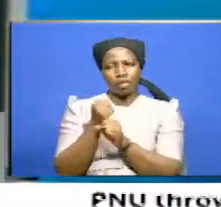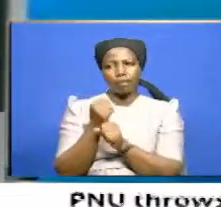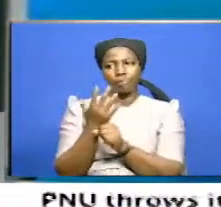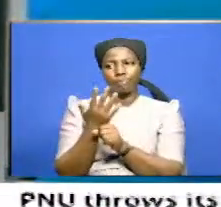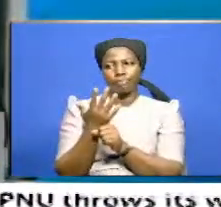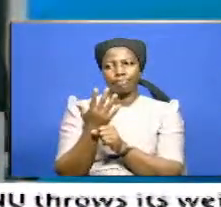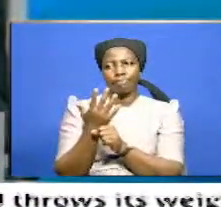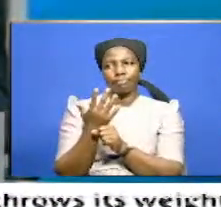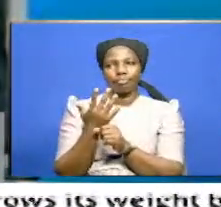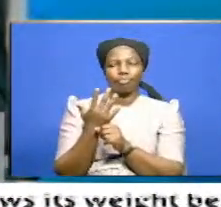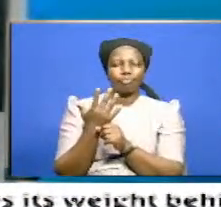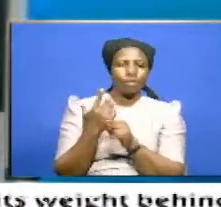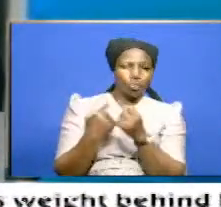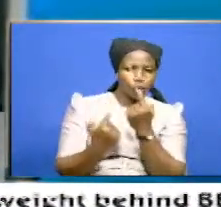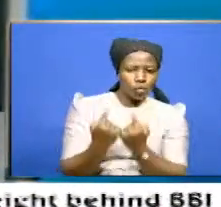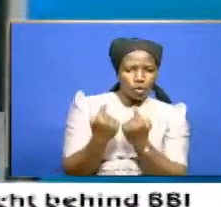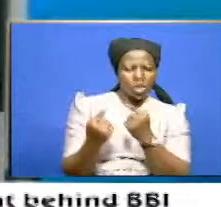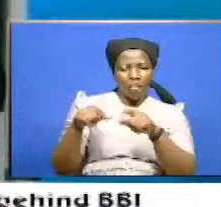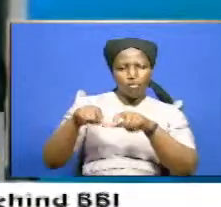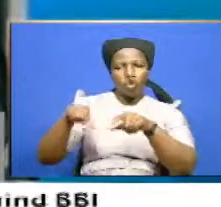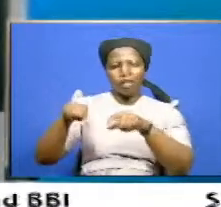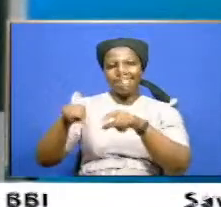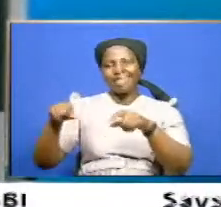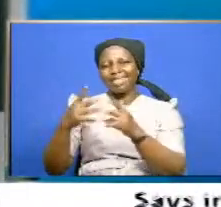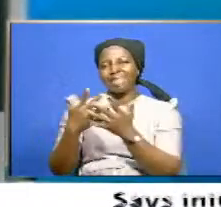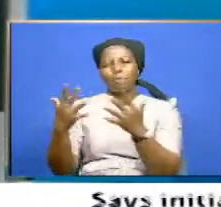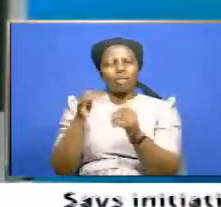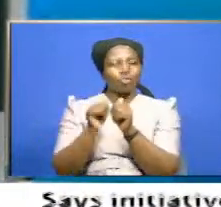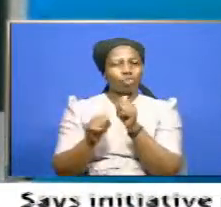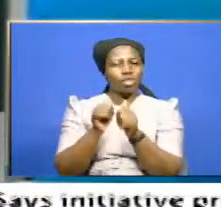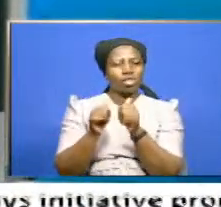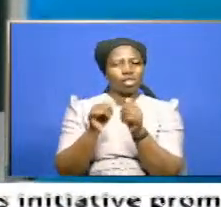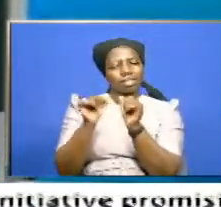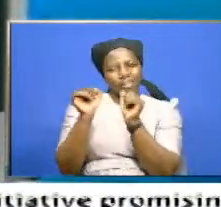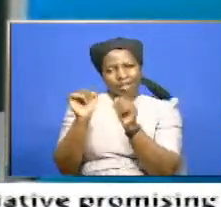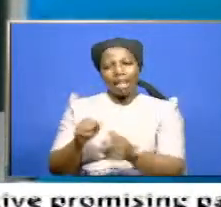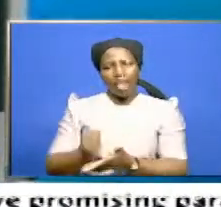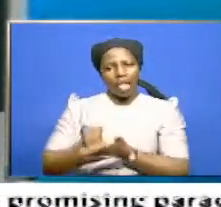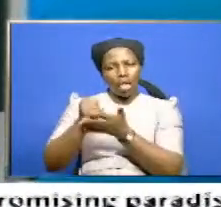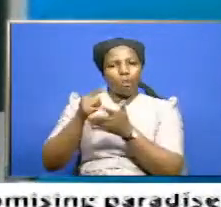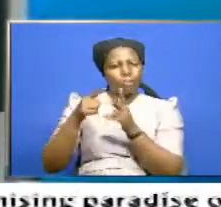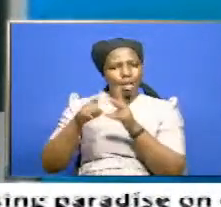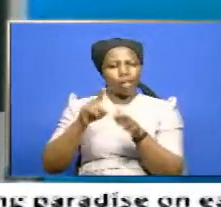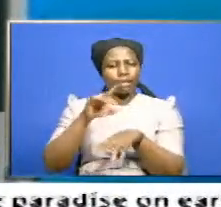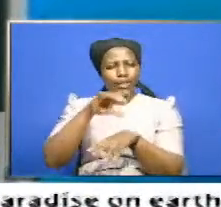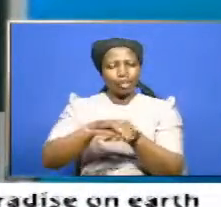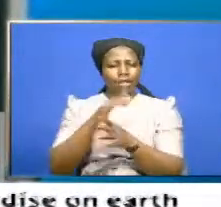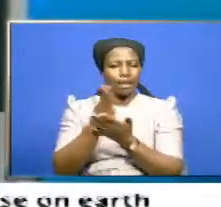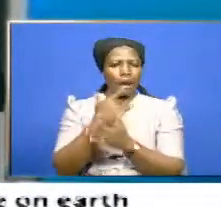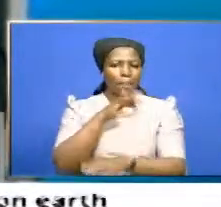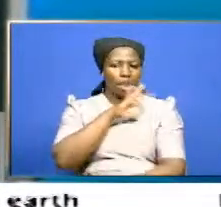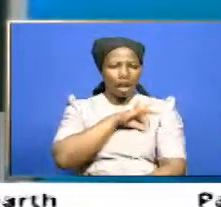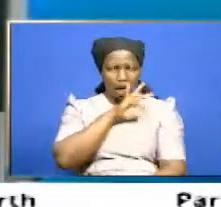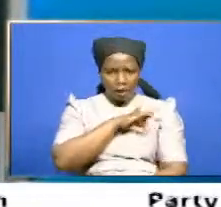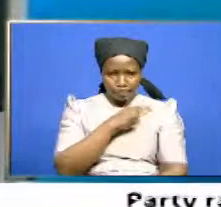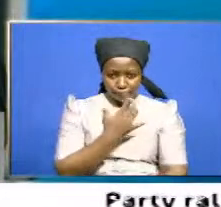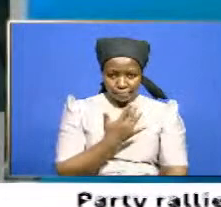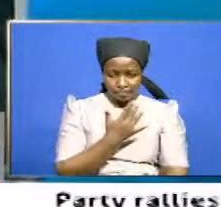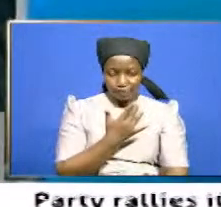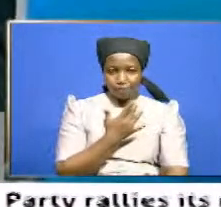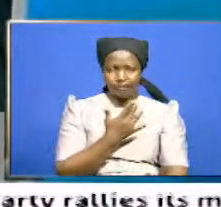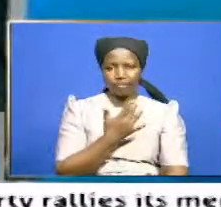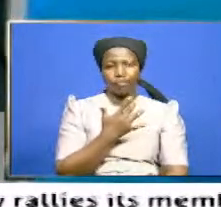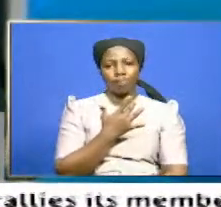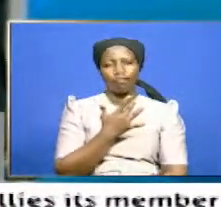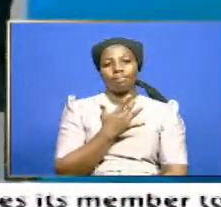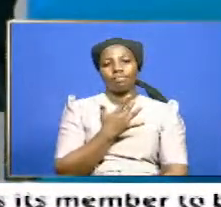the sausages, or just something that will start generating some income, and it is less.